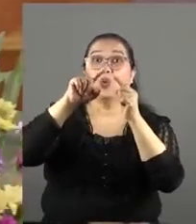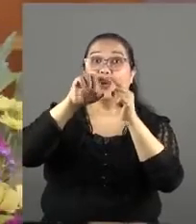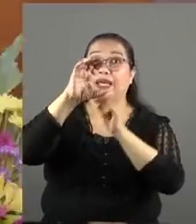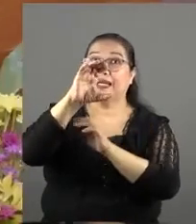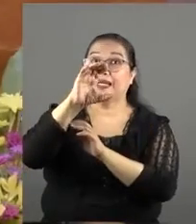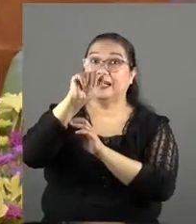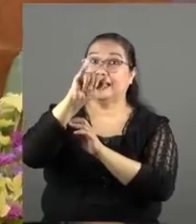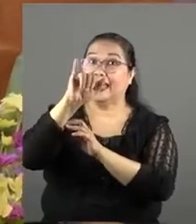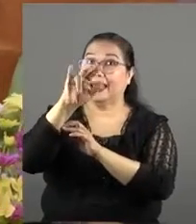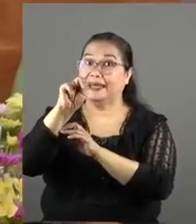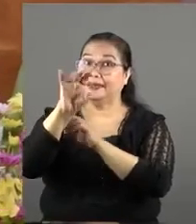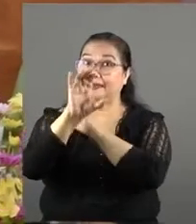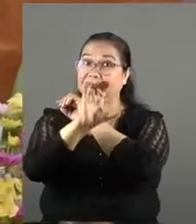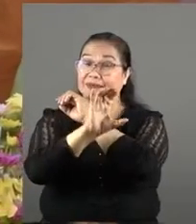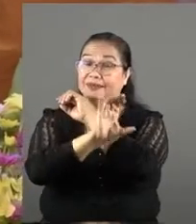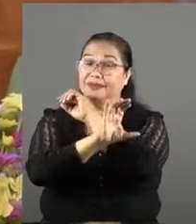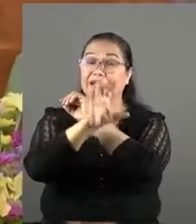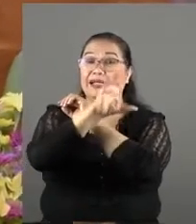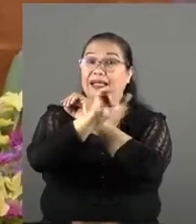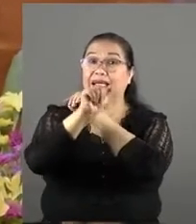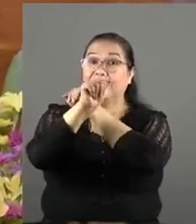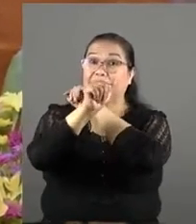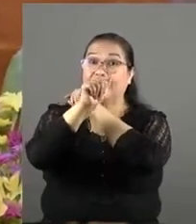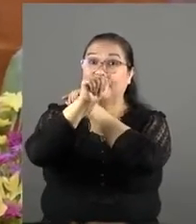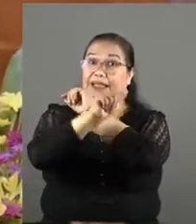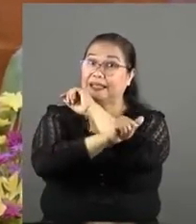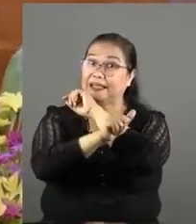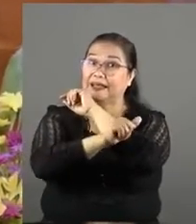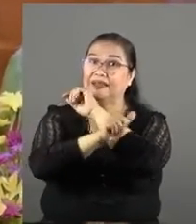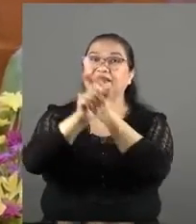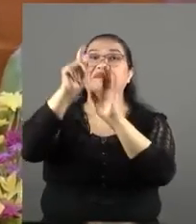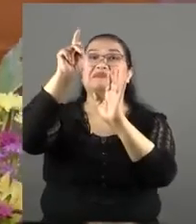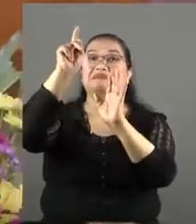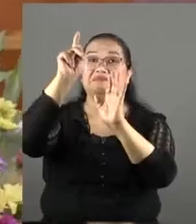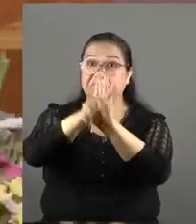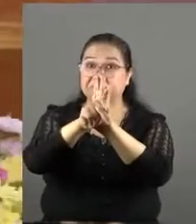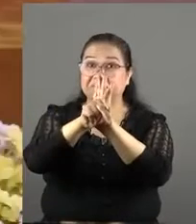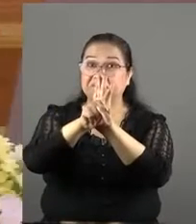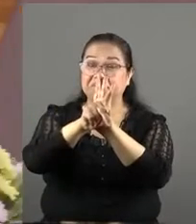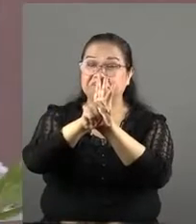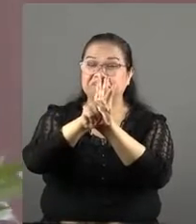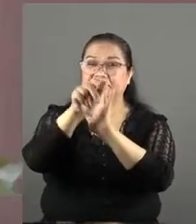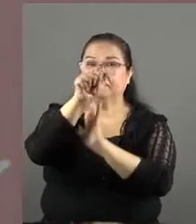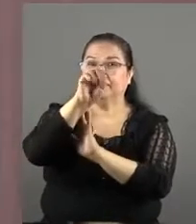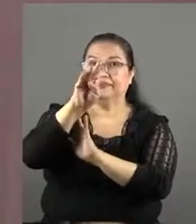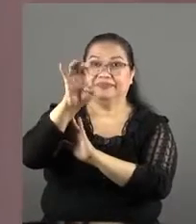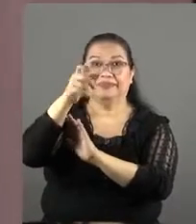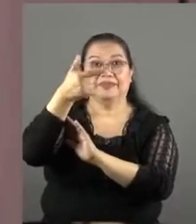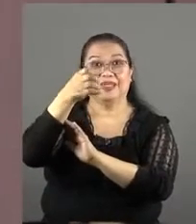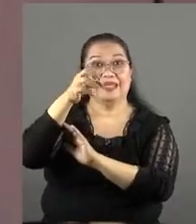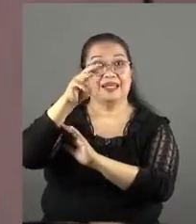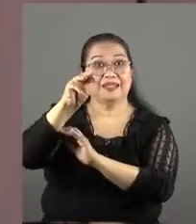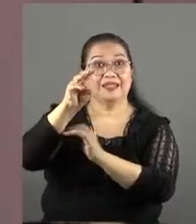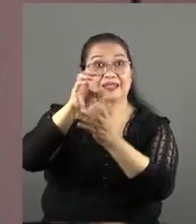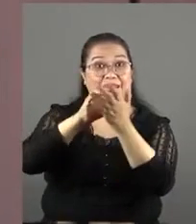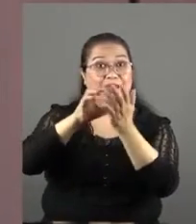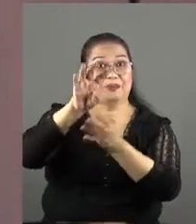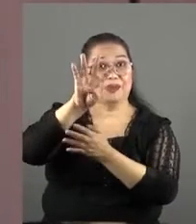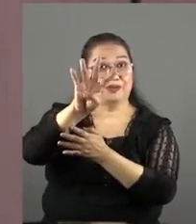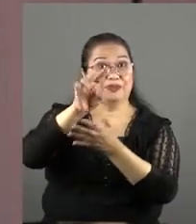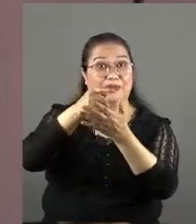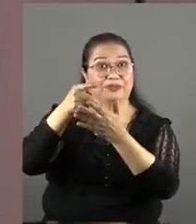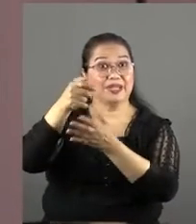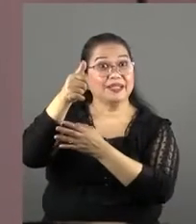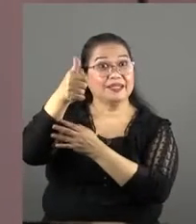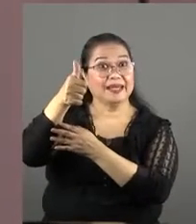the brothers, when Cain murdered Abel, in Genesis 4:10, it says there